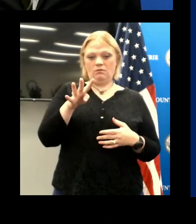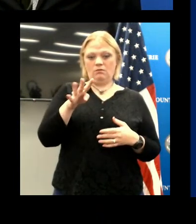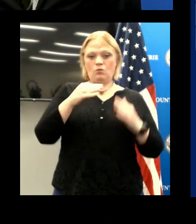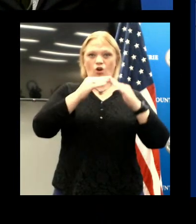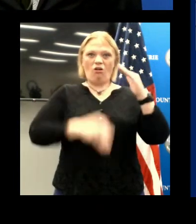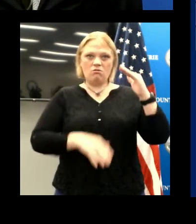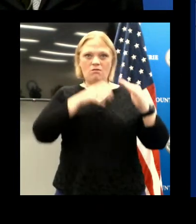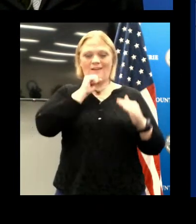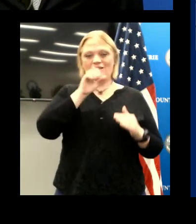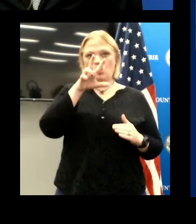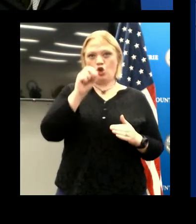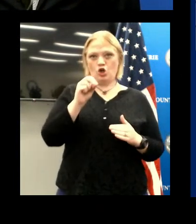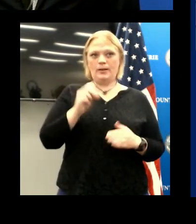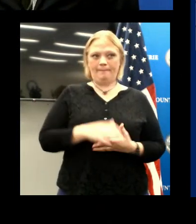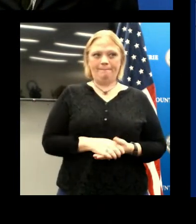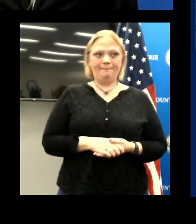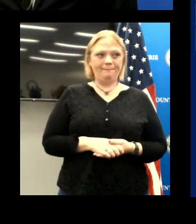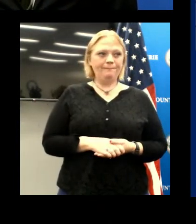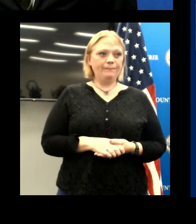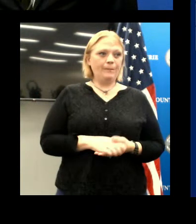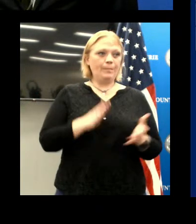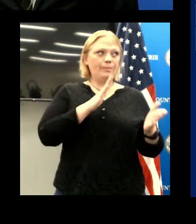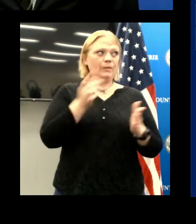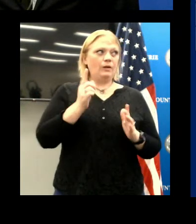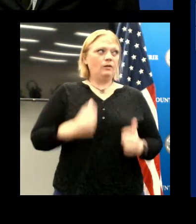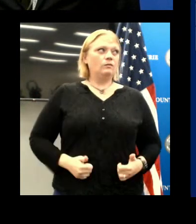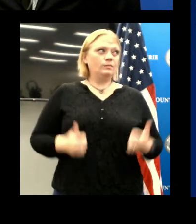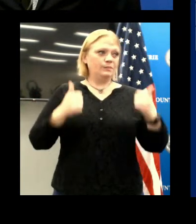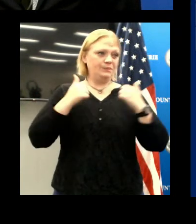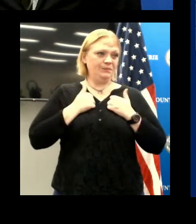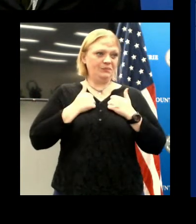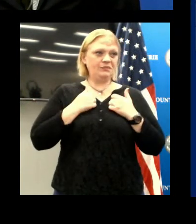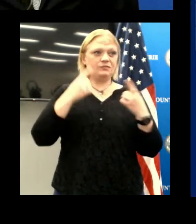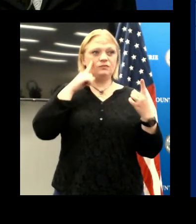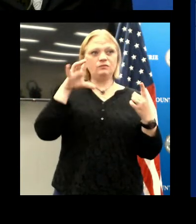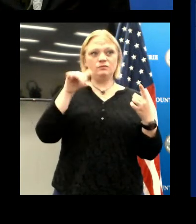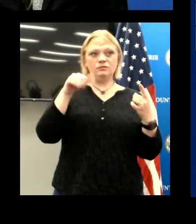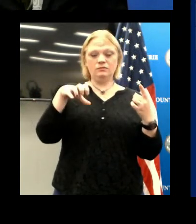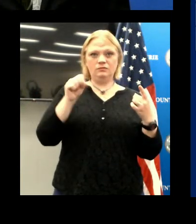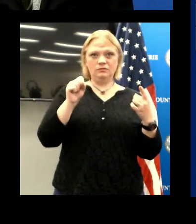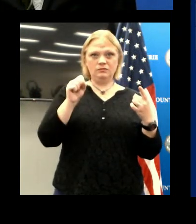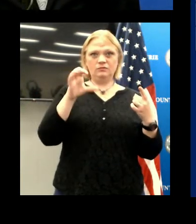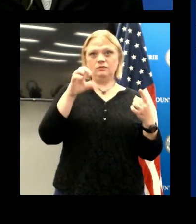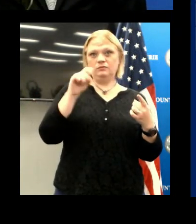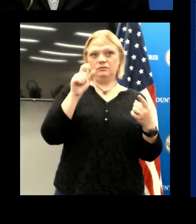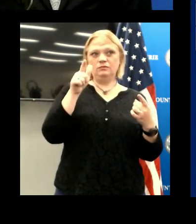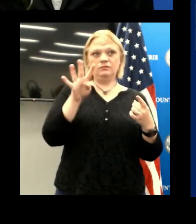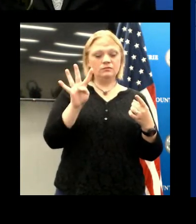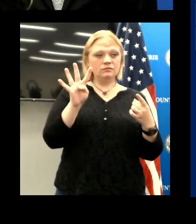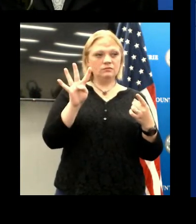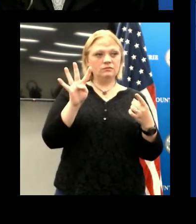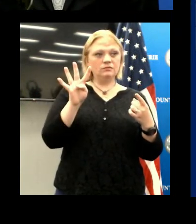30. And then on the residents for the cases that were October 24th,